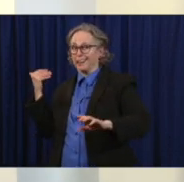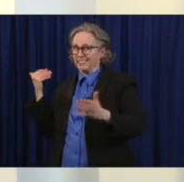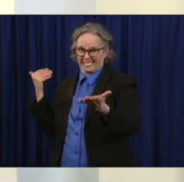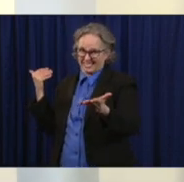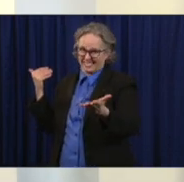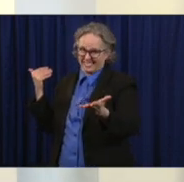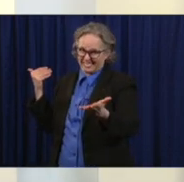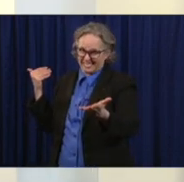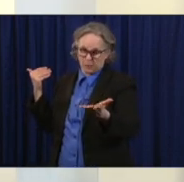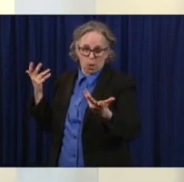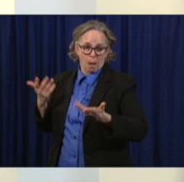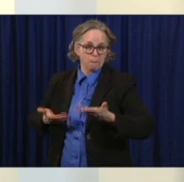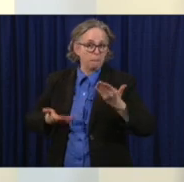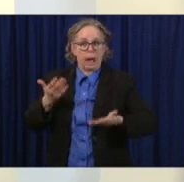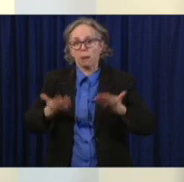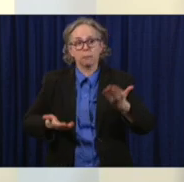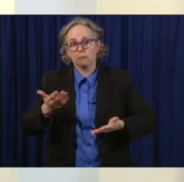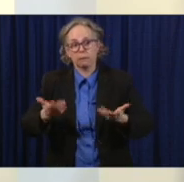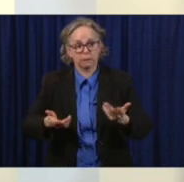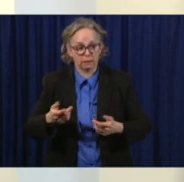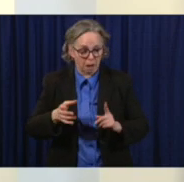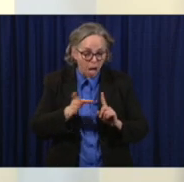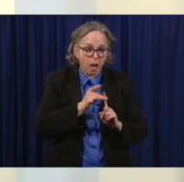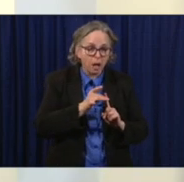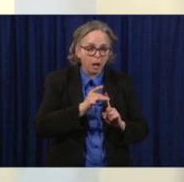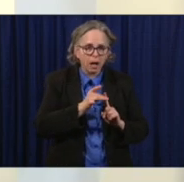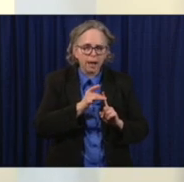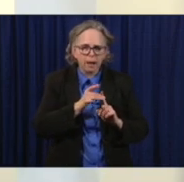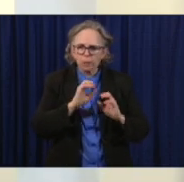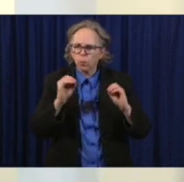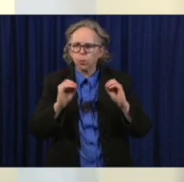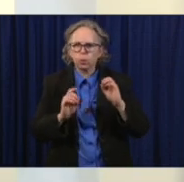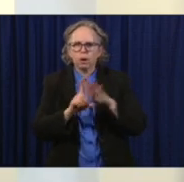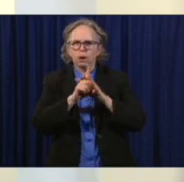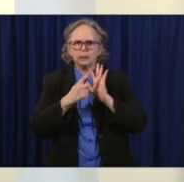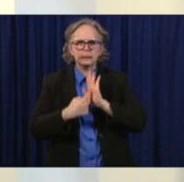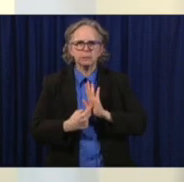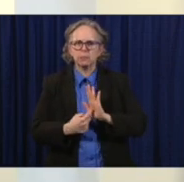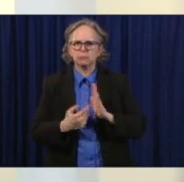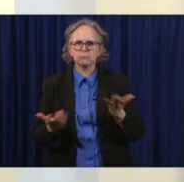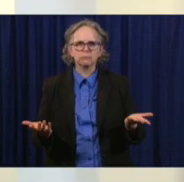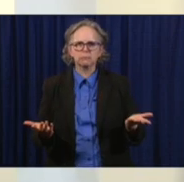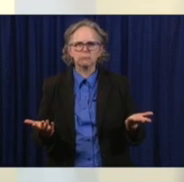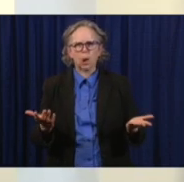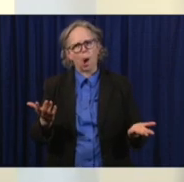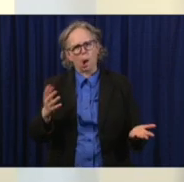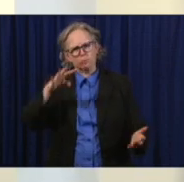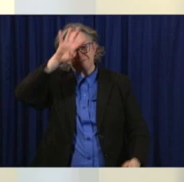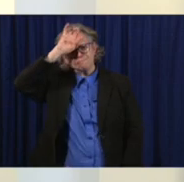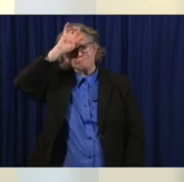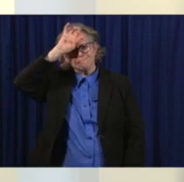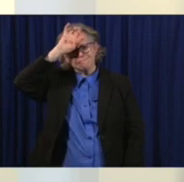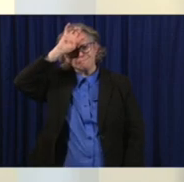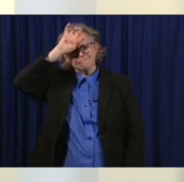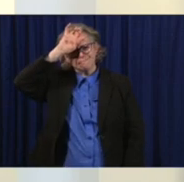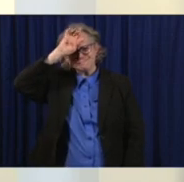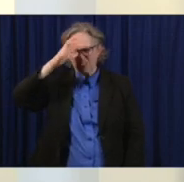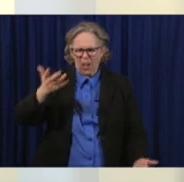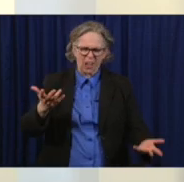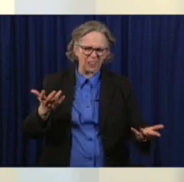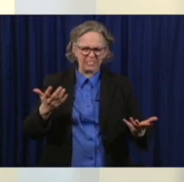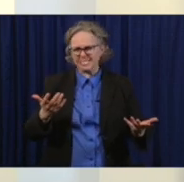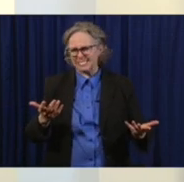they were asymptomatic when they actually had COVID. So we can't even, in getting that case, you know,